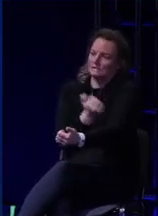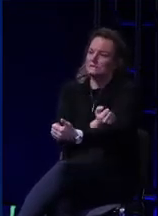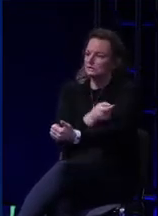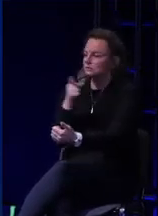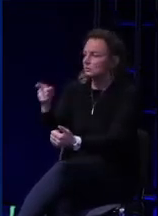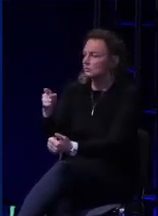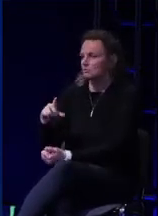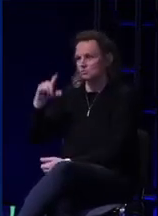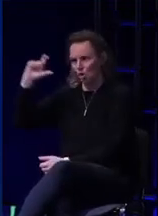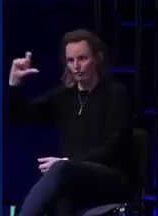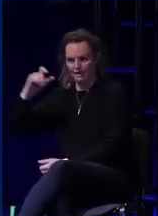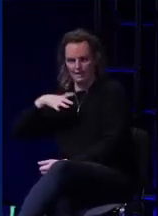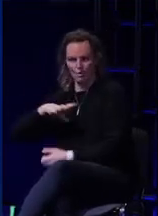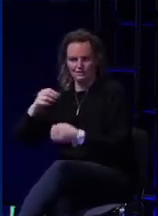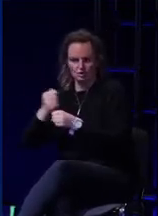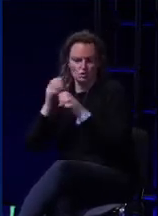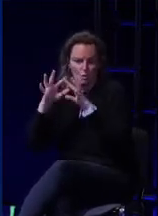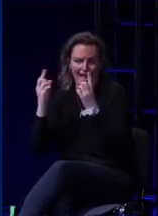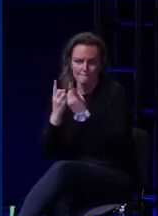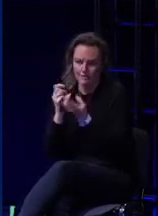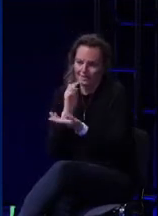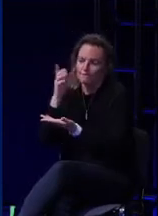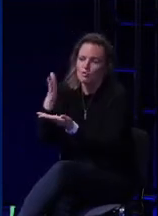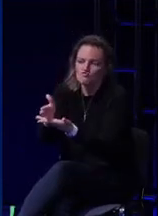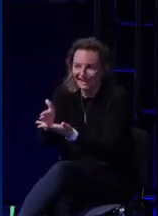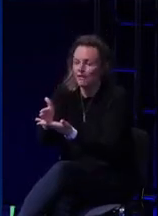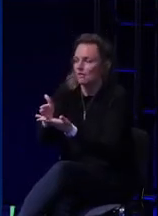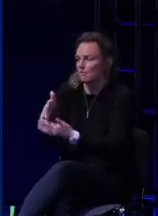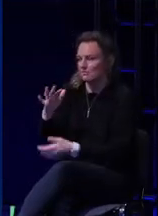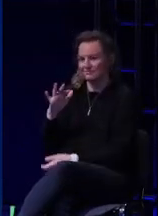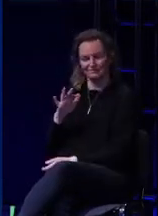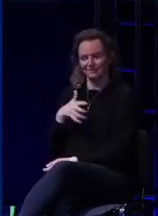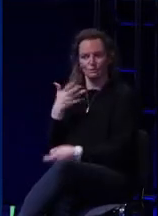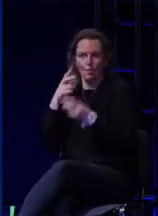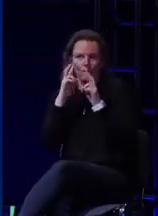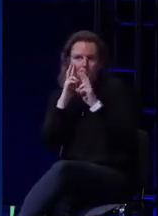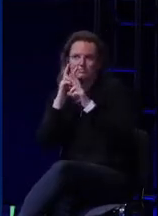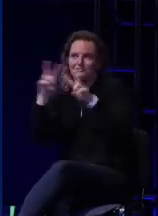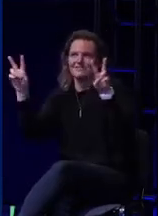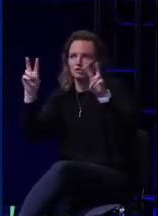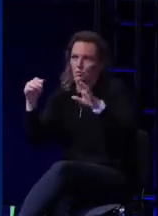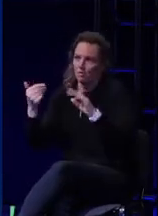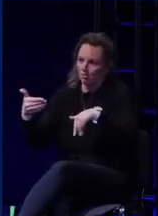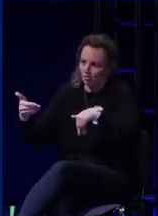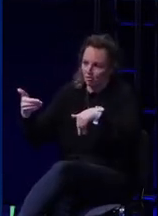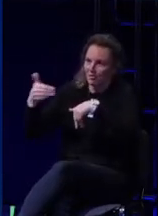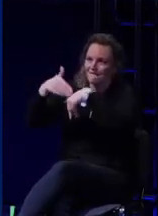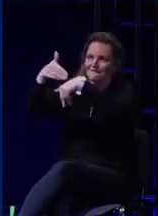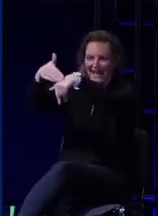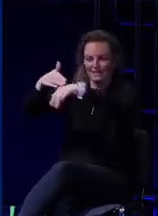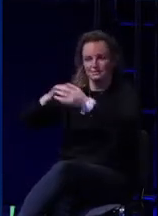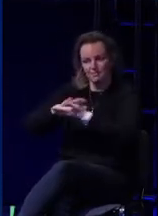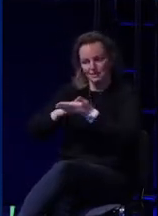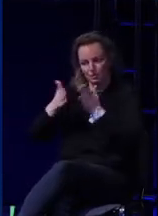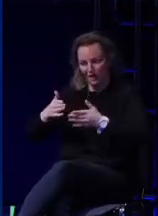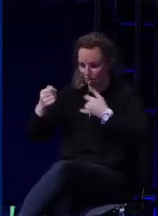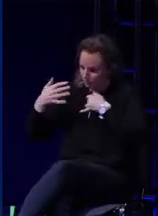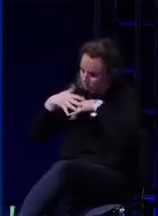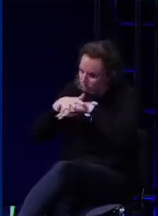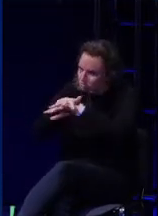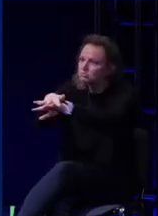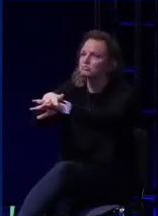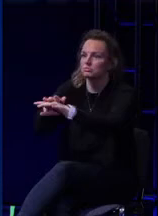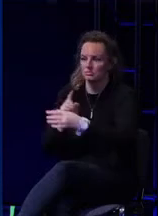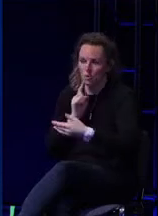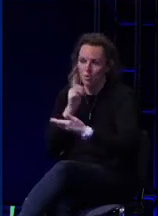want visual effects, or didn't you ever want to see the visual effects? So you're trying to kind of really integrate it perfectly. Do you know what I mean? Or you don't want to ever